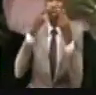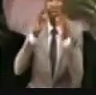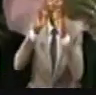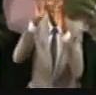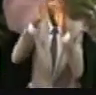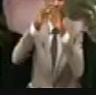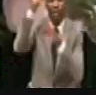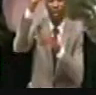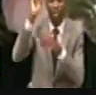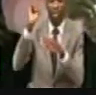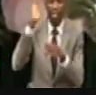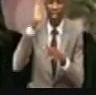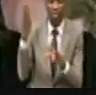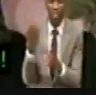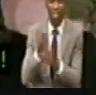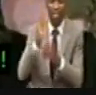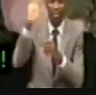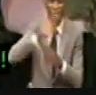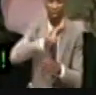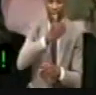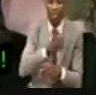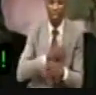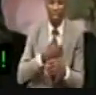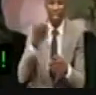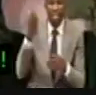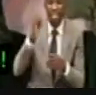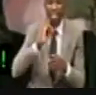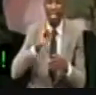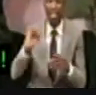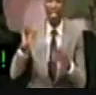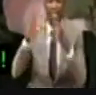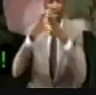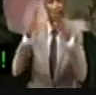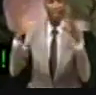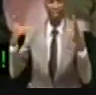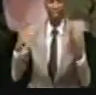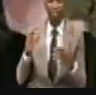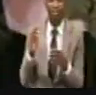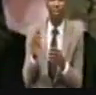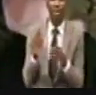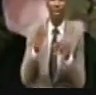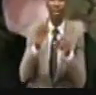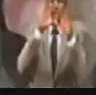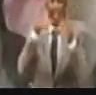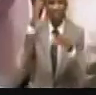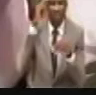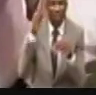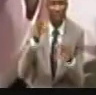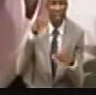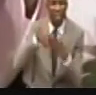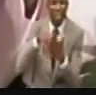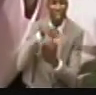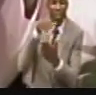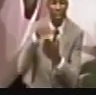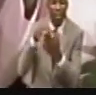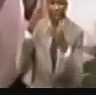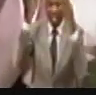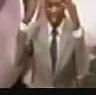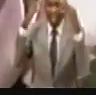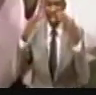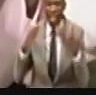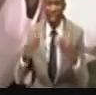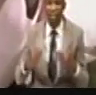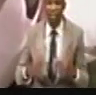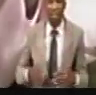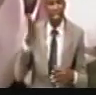Rise and come, no time to waste. Look up to him, he will save your soul. There's a lot of baggage for